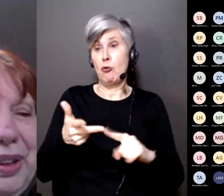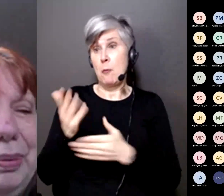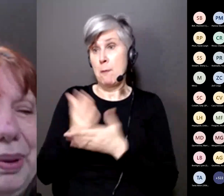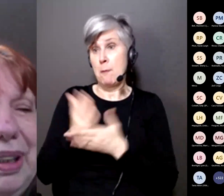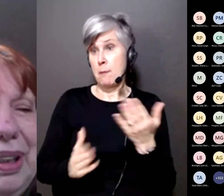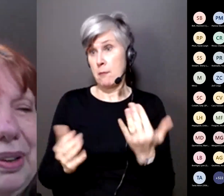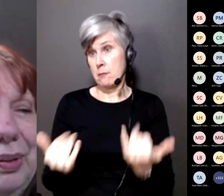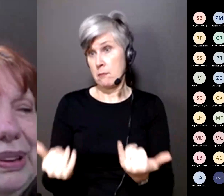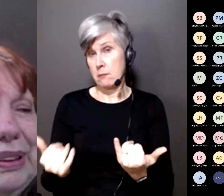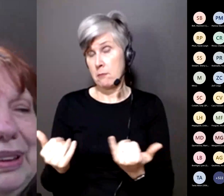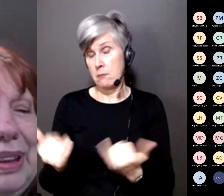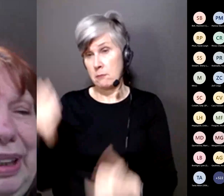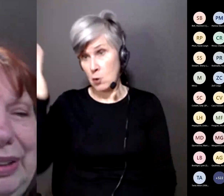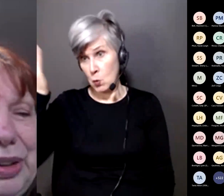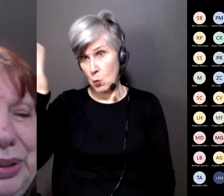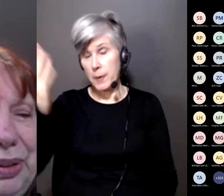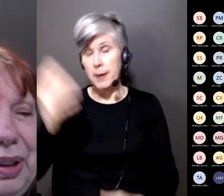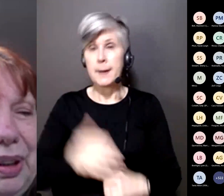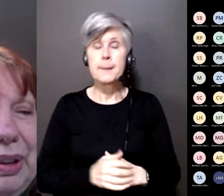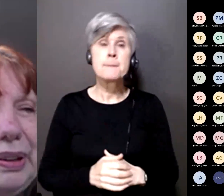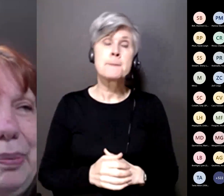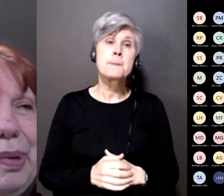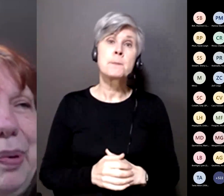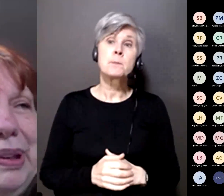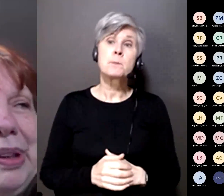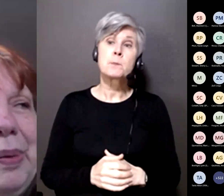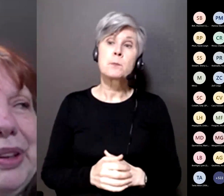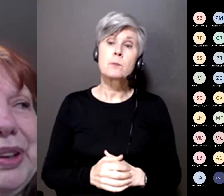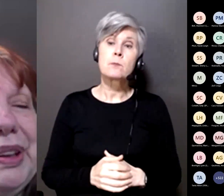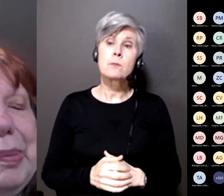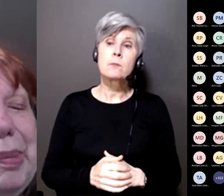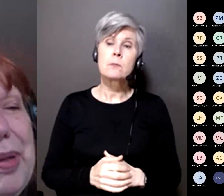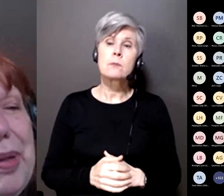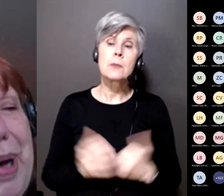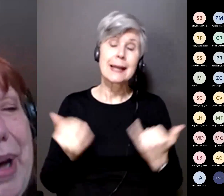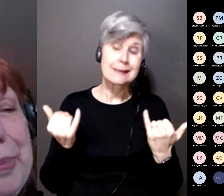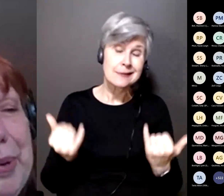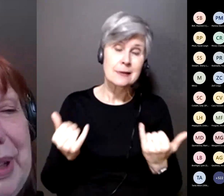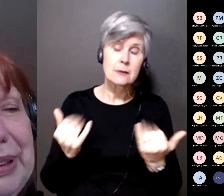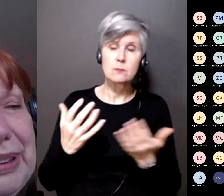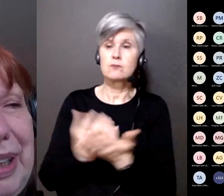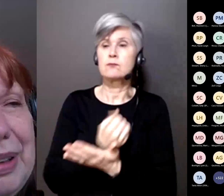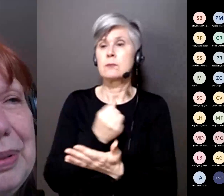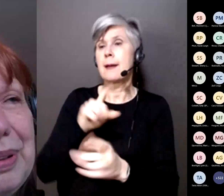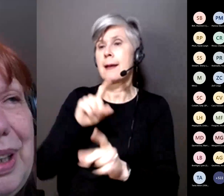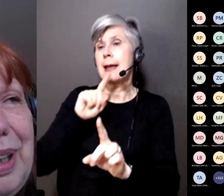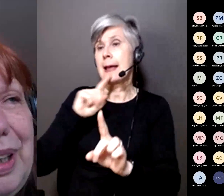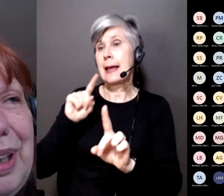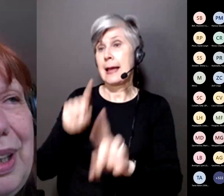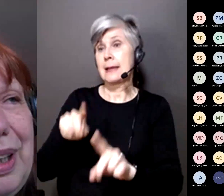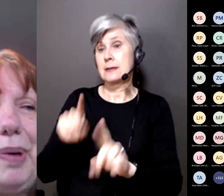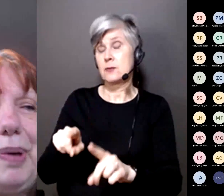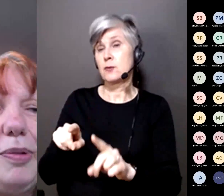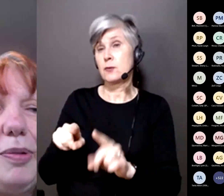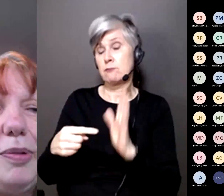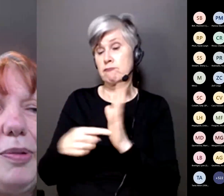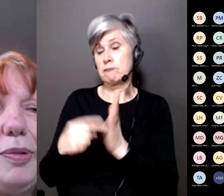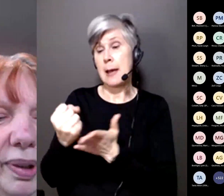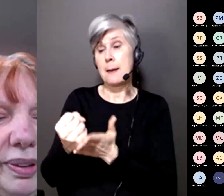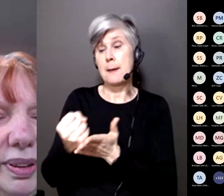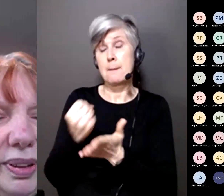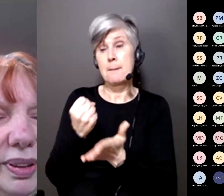part, we are going to answer some important questions about the passport itself. So the